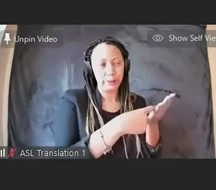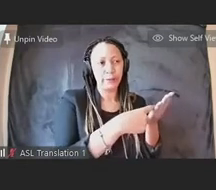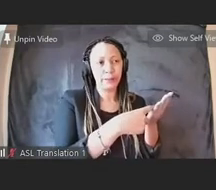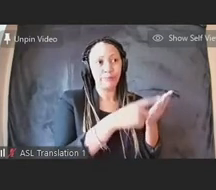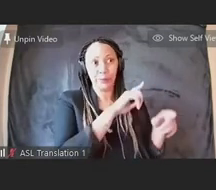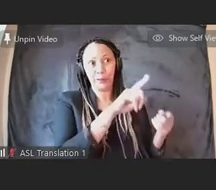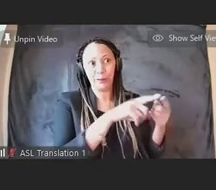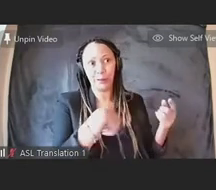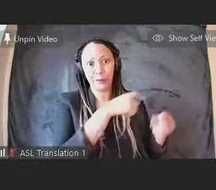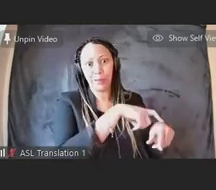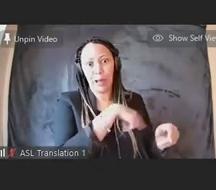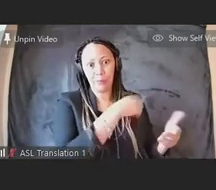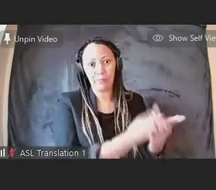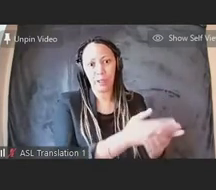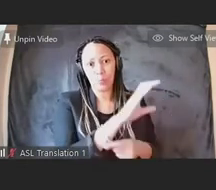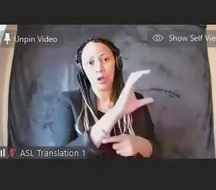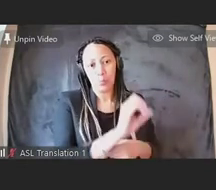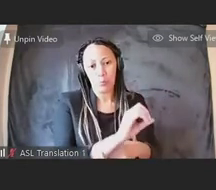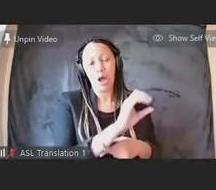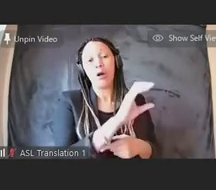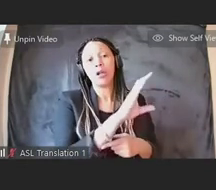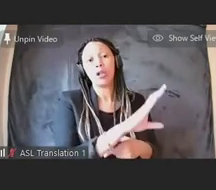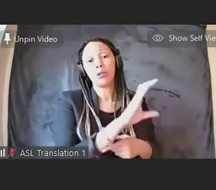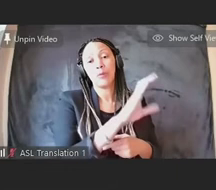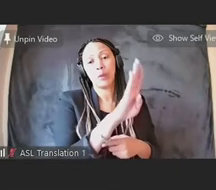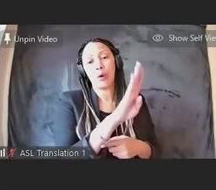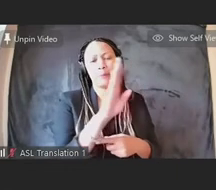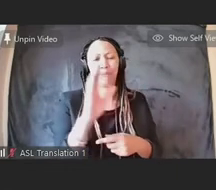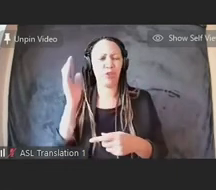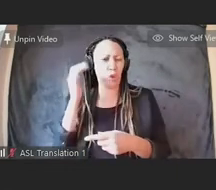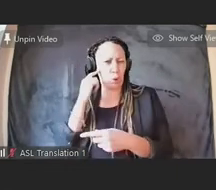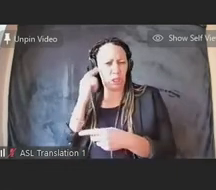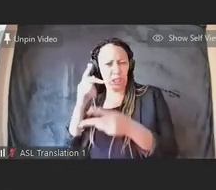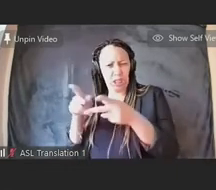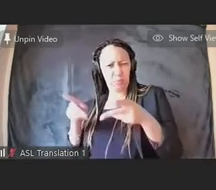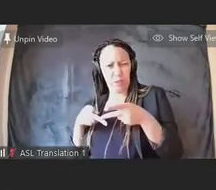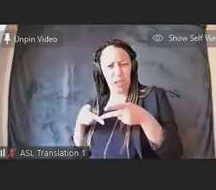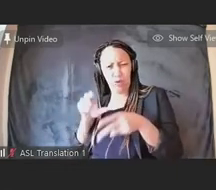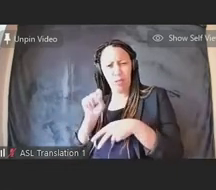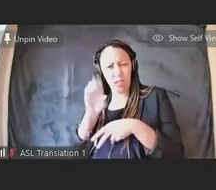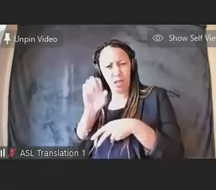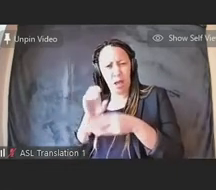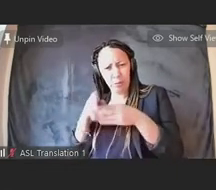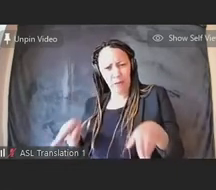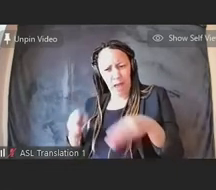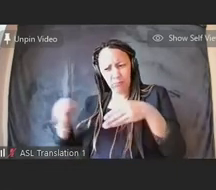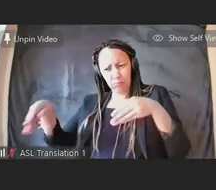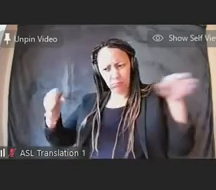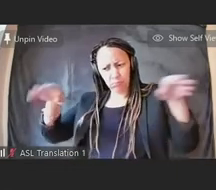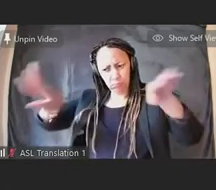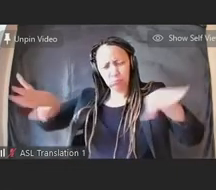the time that we got to the community board. So do you think the space will be subdivided then? We would think if it was approved as is, it